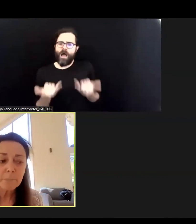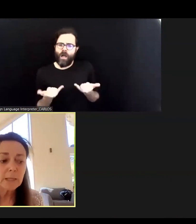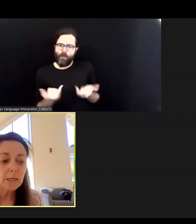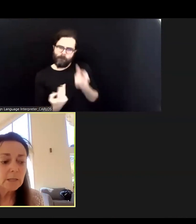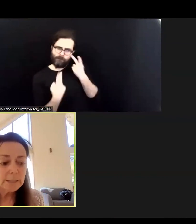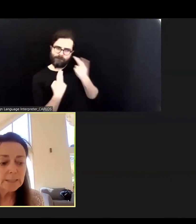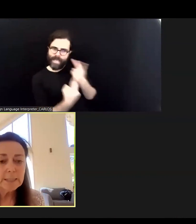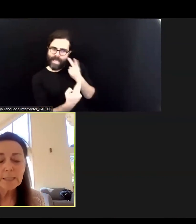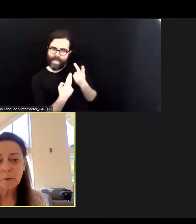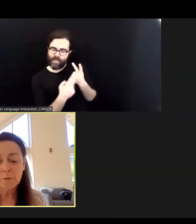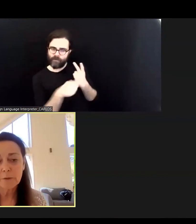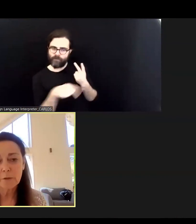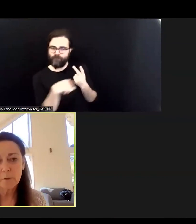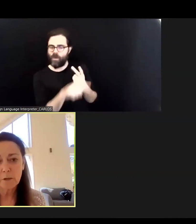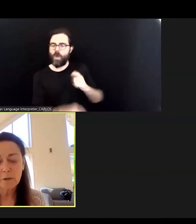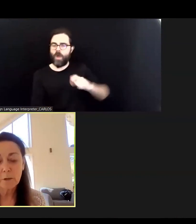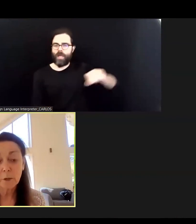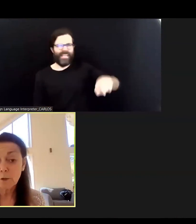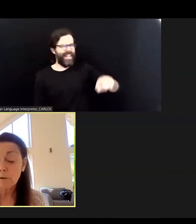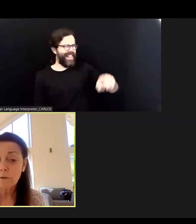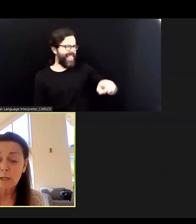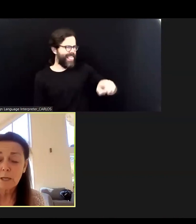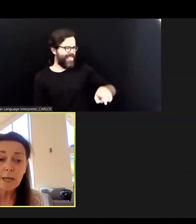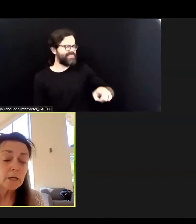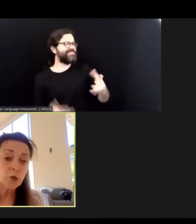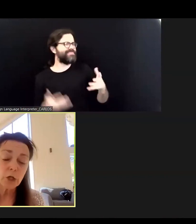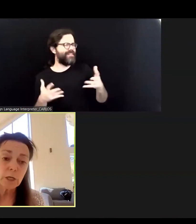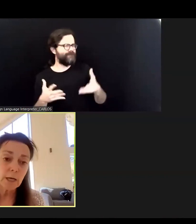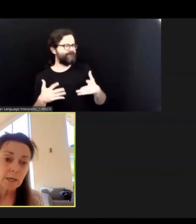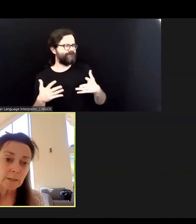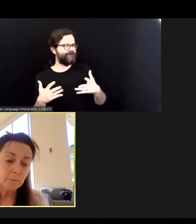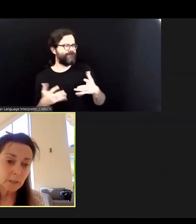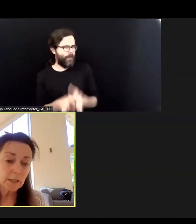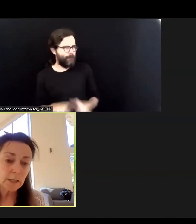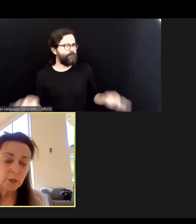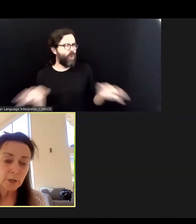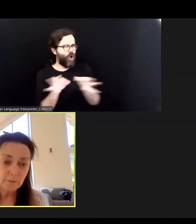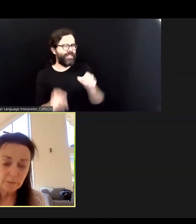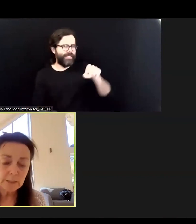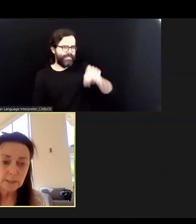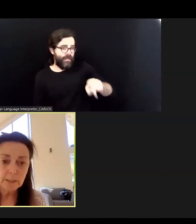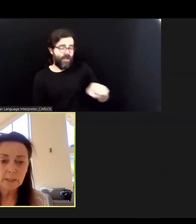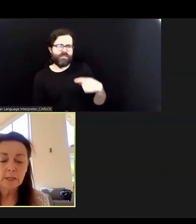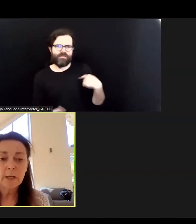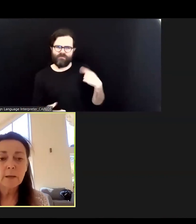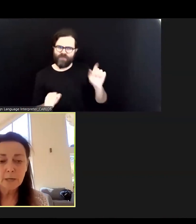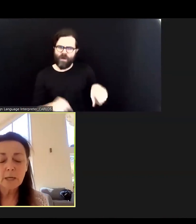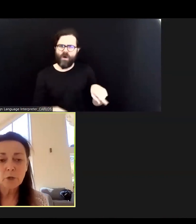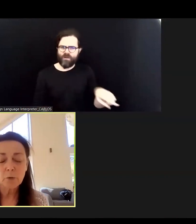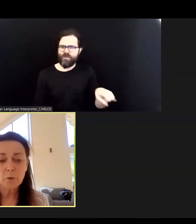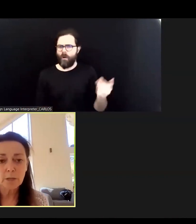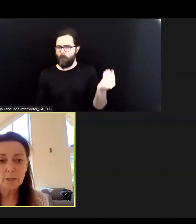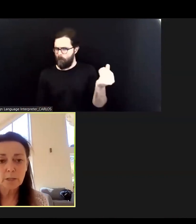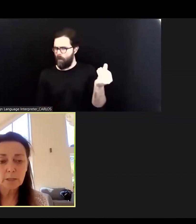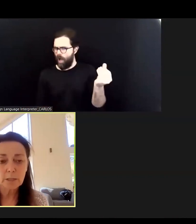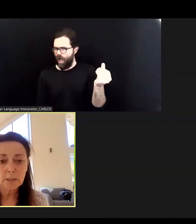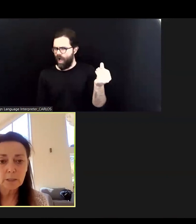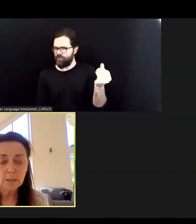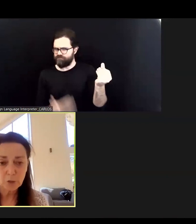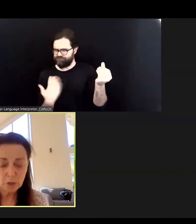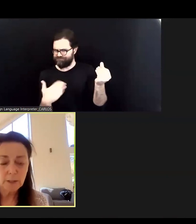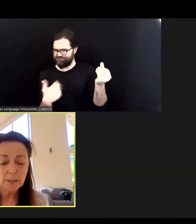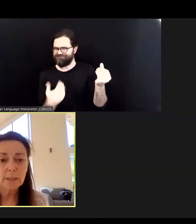a comparison, we see in our own numbers in Funka that we have statistics since more